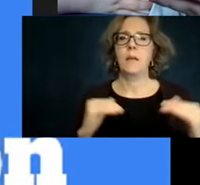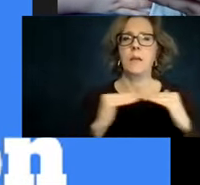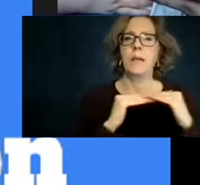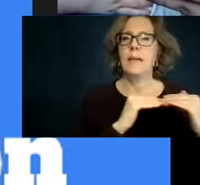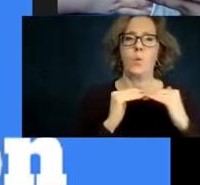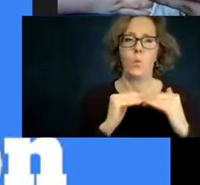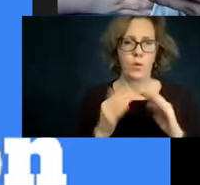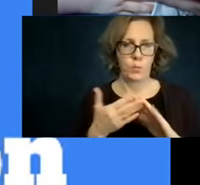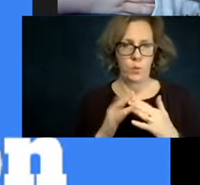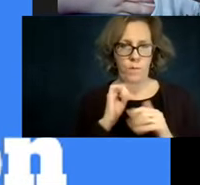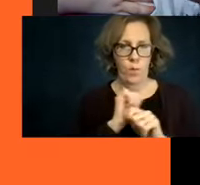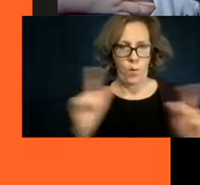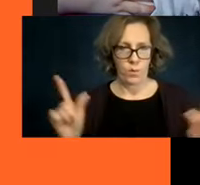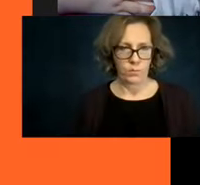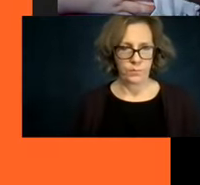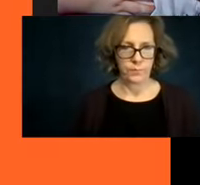everyone.